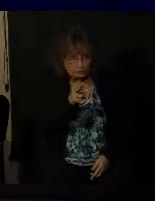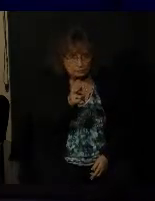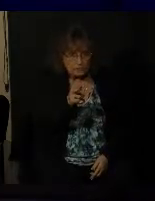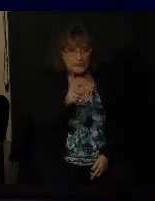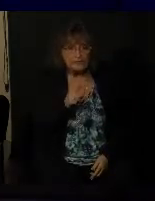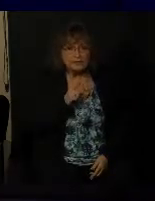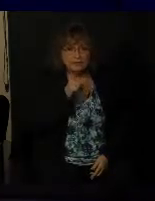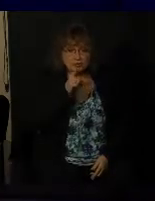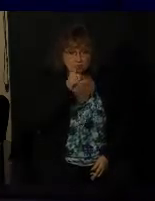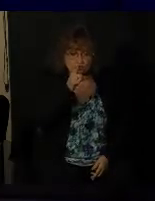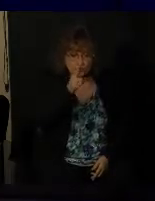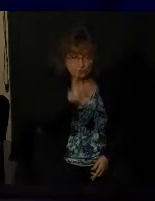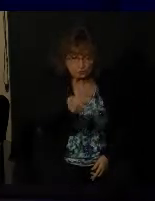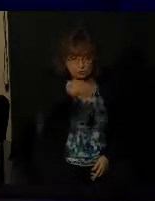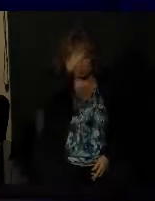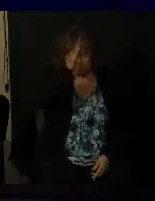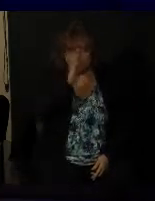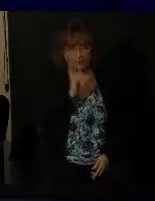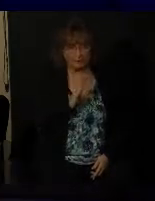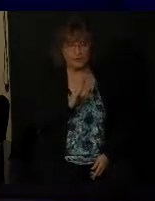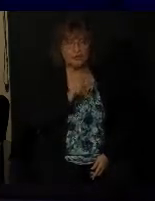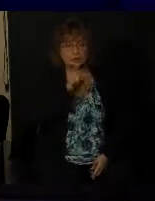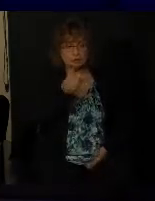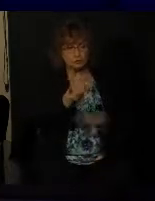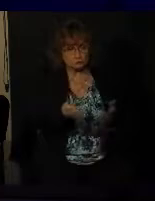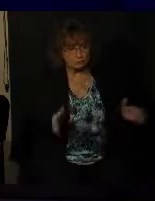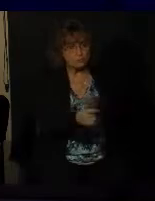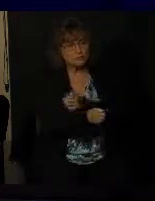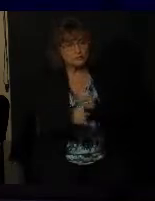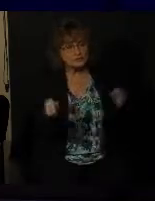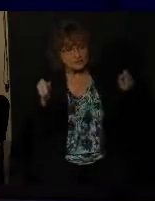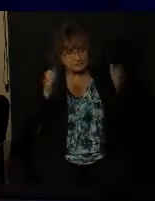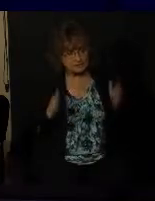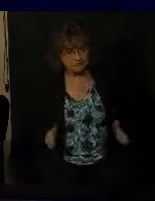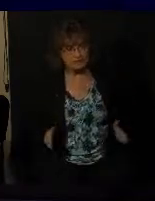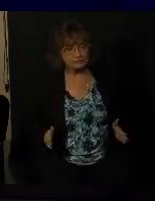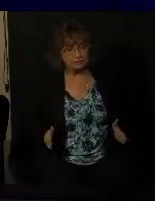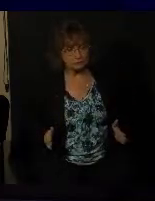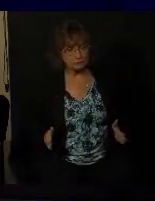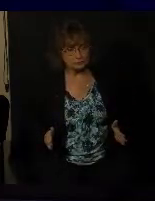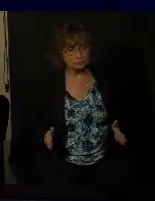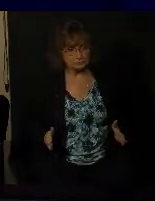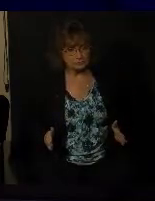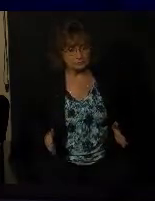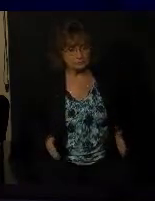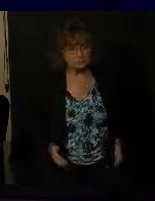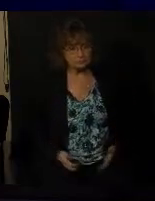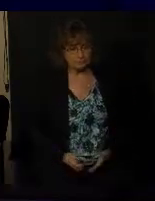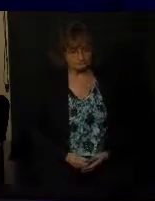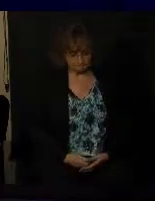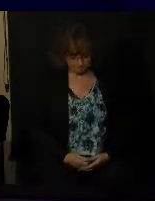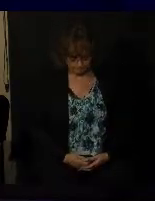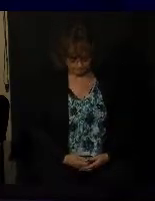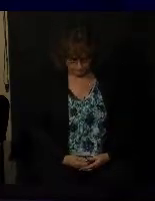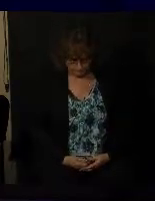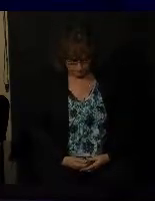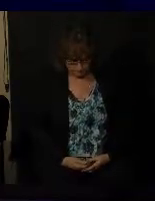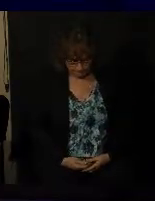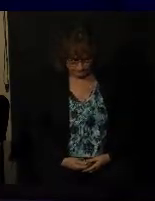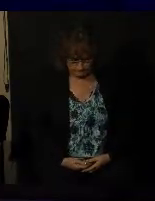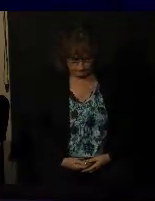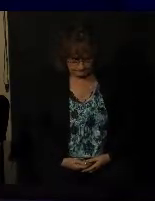had died when he was 11. So he just kind of became a couch potato and wouldn't do what mom said, started running along the